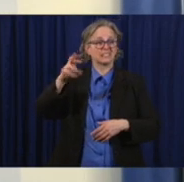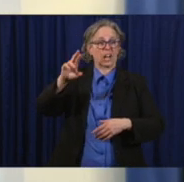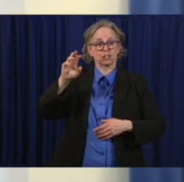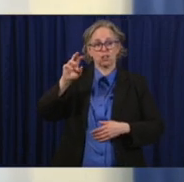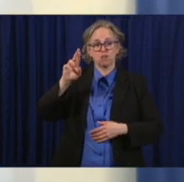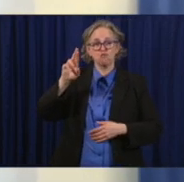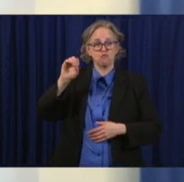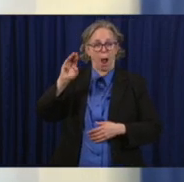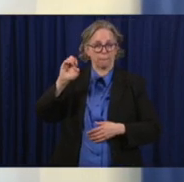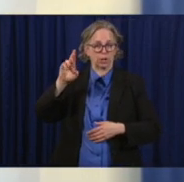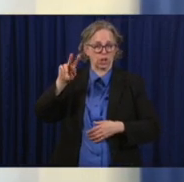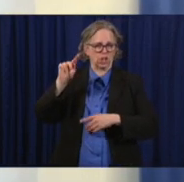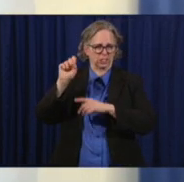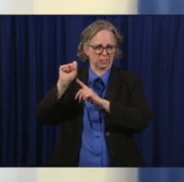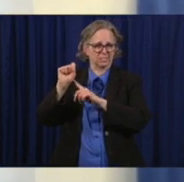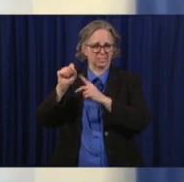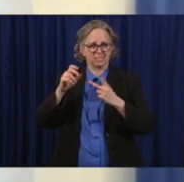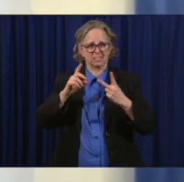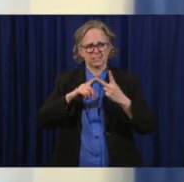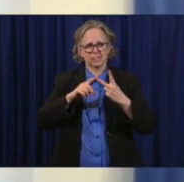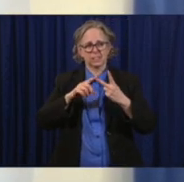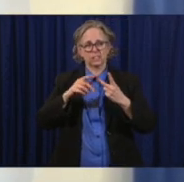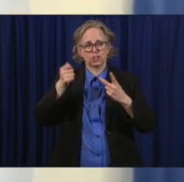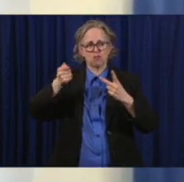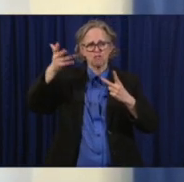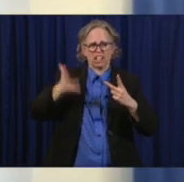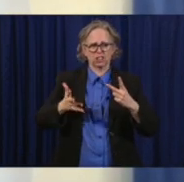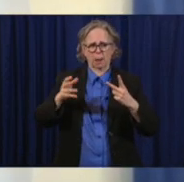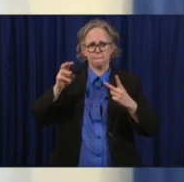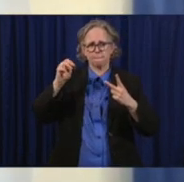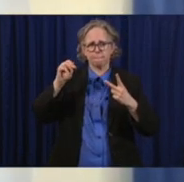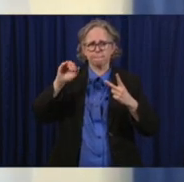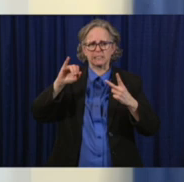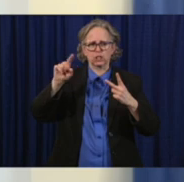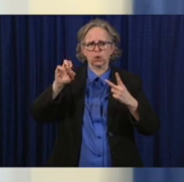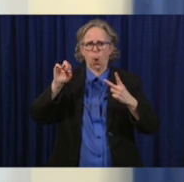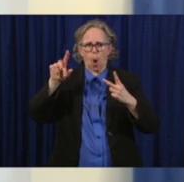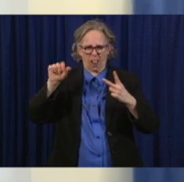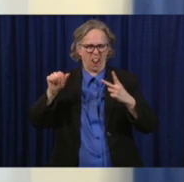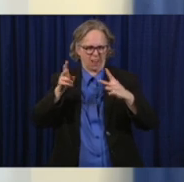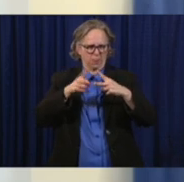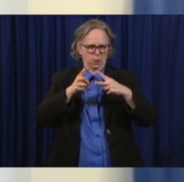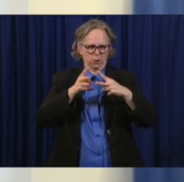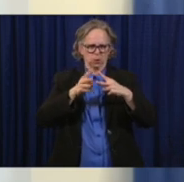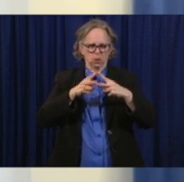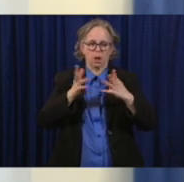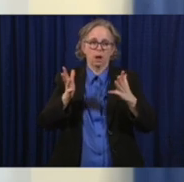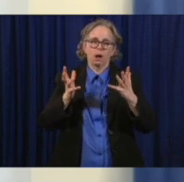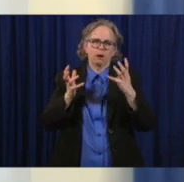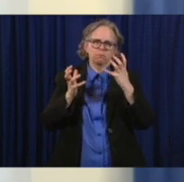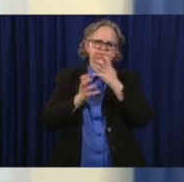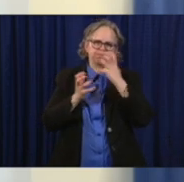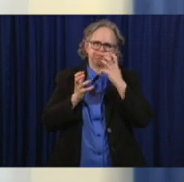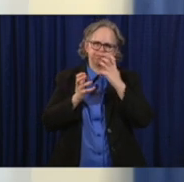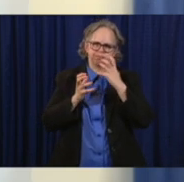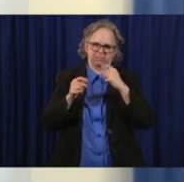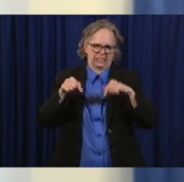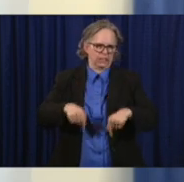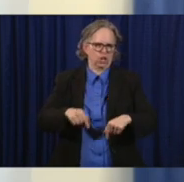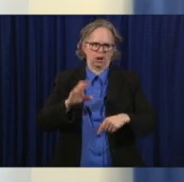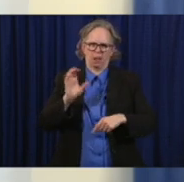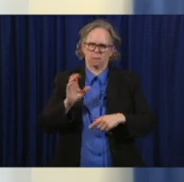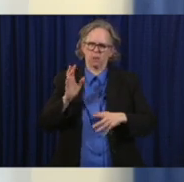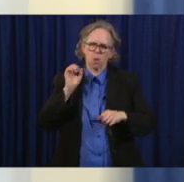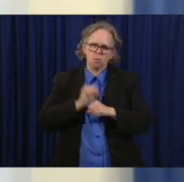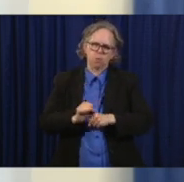Director Joe Mazzola, two outstanding health departments here in Columbus, they've been working again tirelessly. I know I say